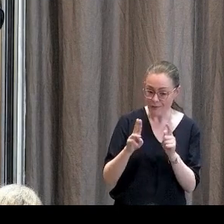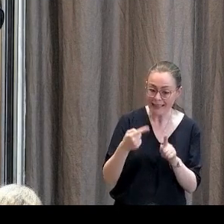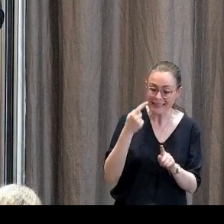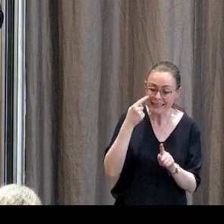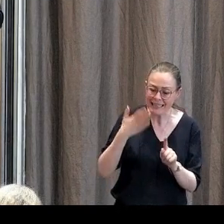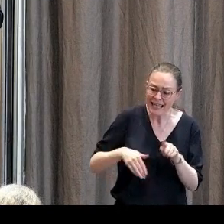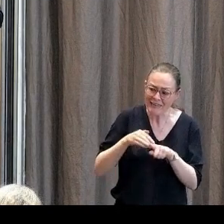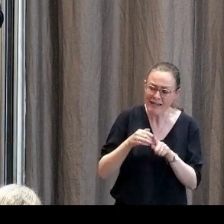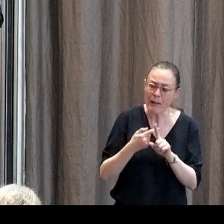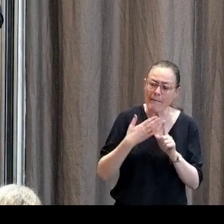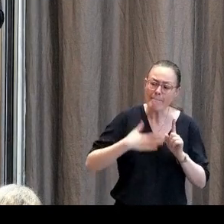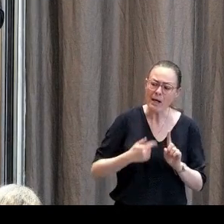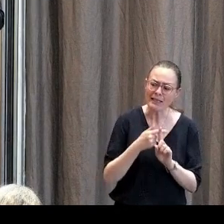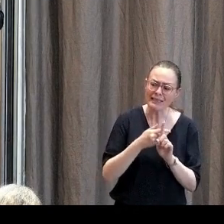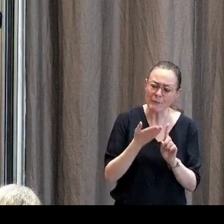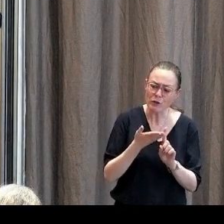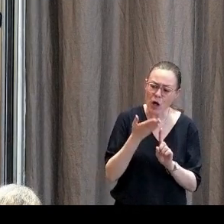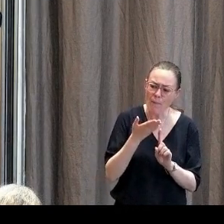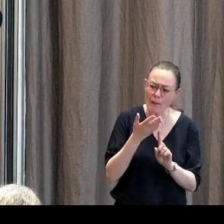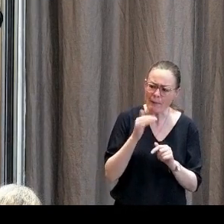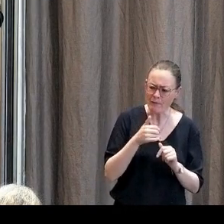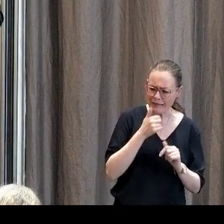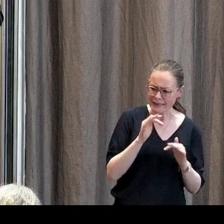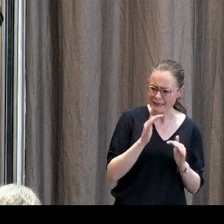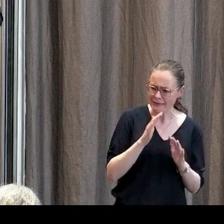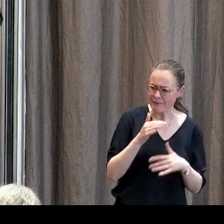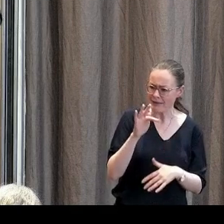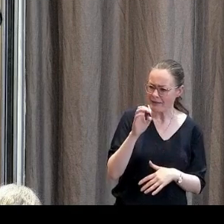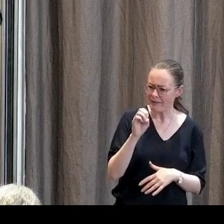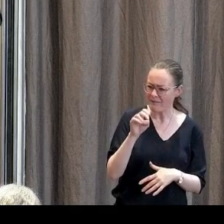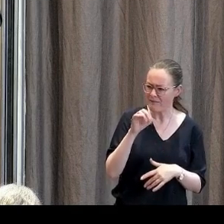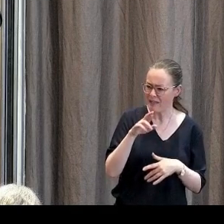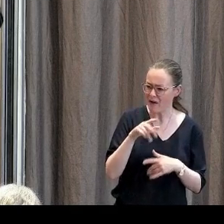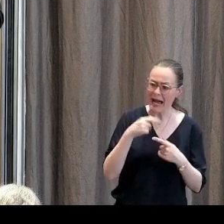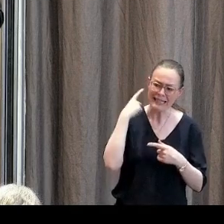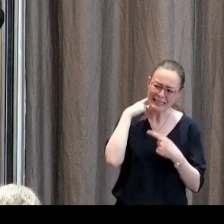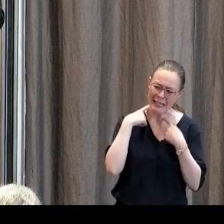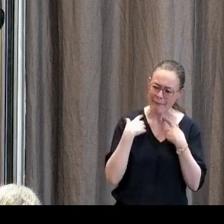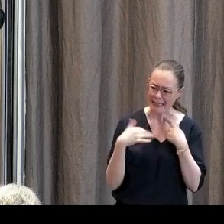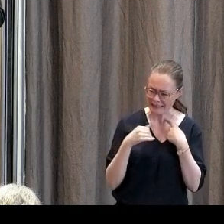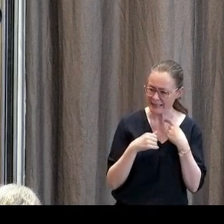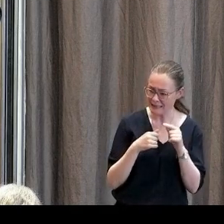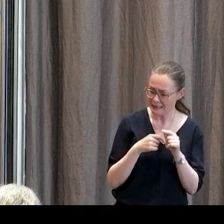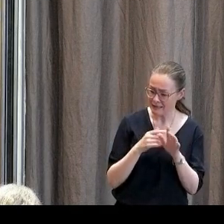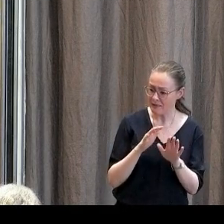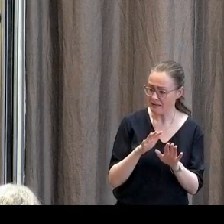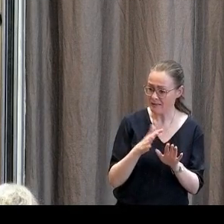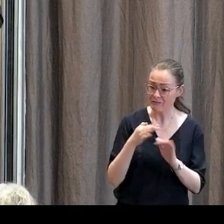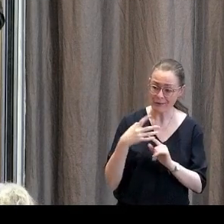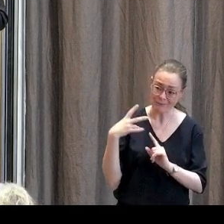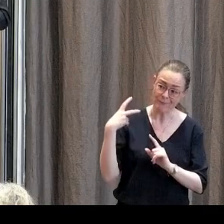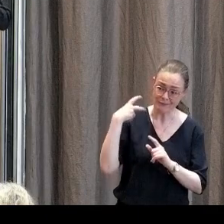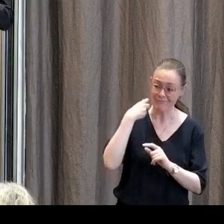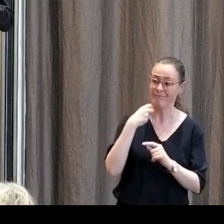slight increase in body temperature. They get a bit of a fever, and they have some neck pain. And that's from where it's